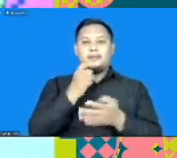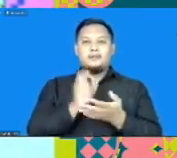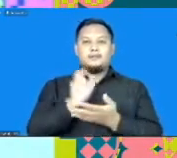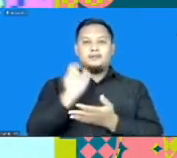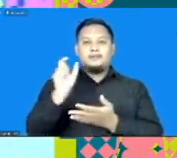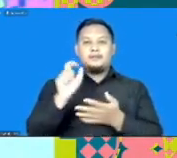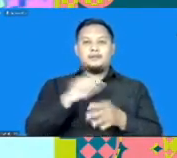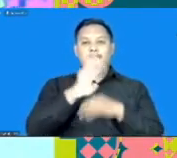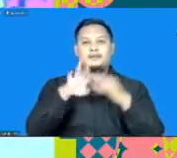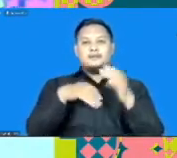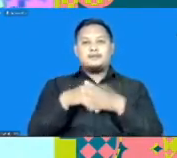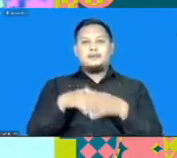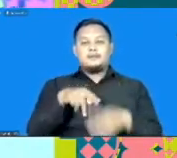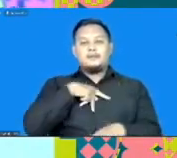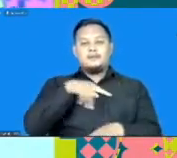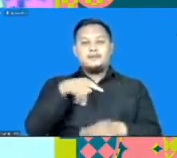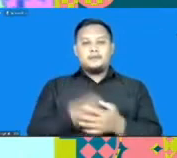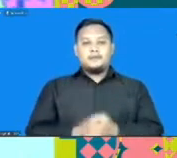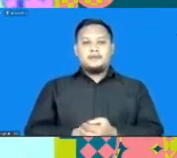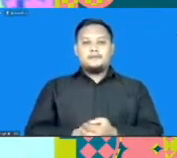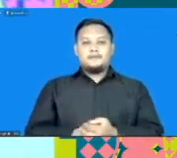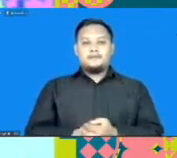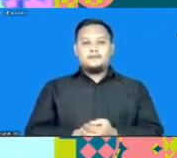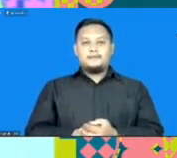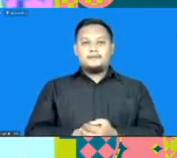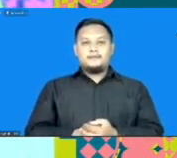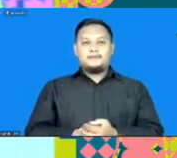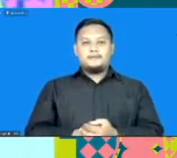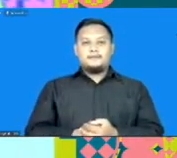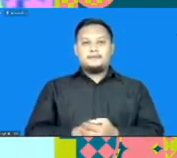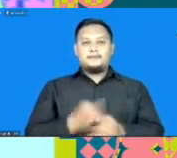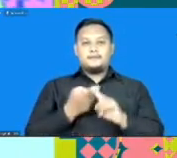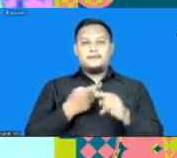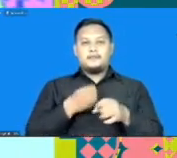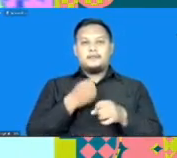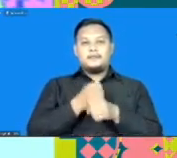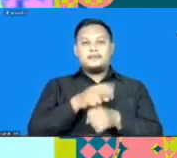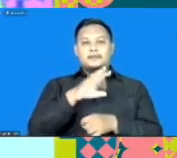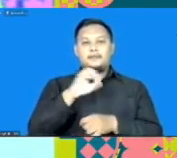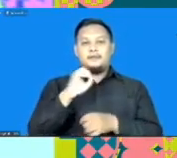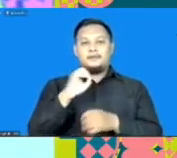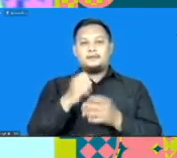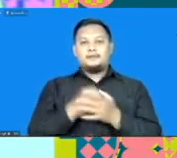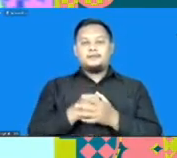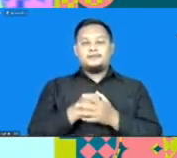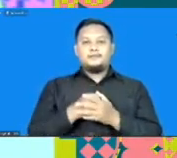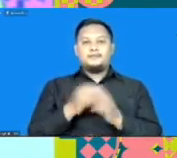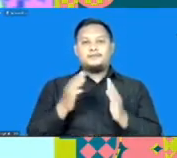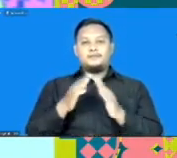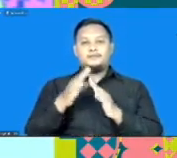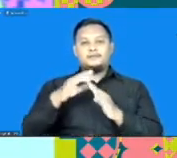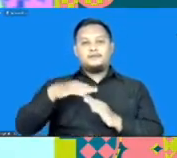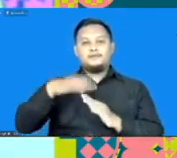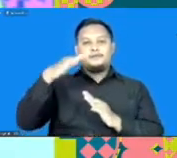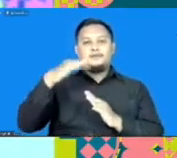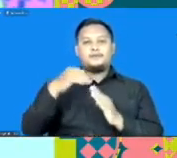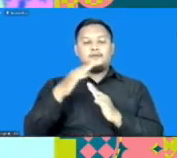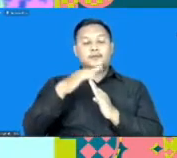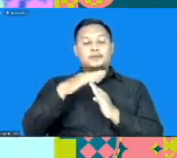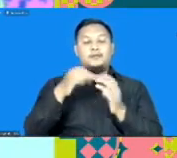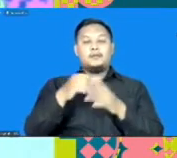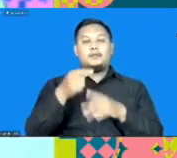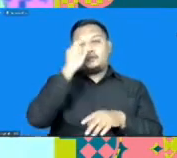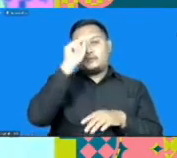of V20 Summit who are still outside to gather again at the Arc, because